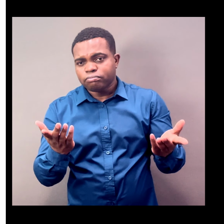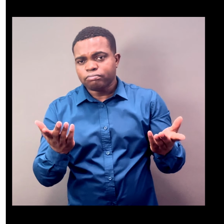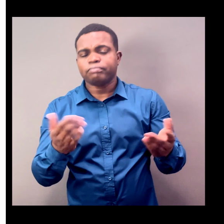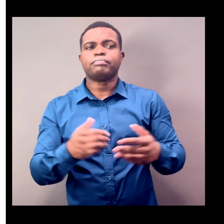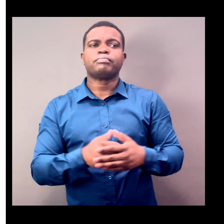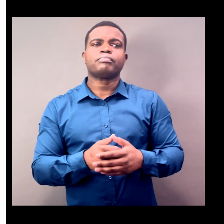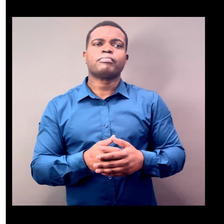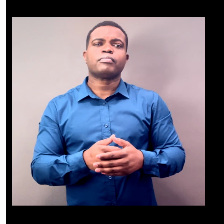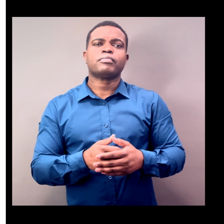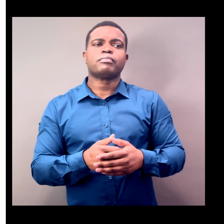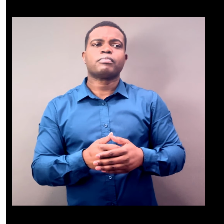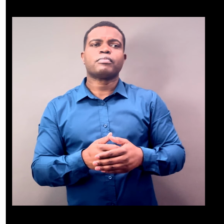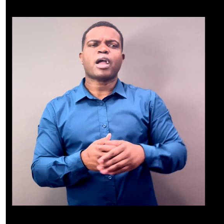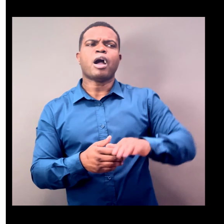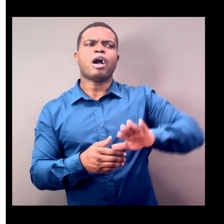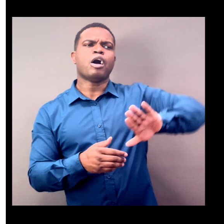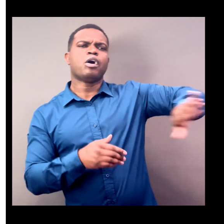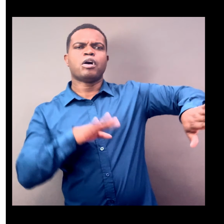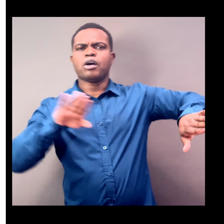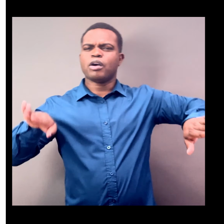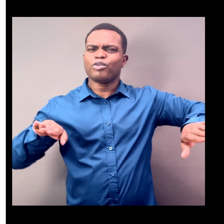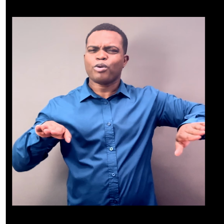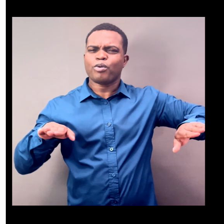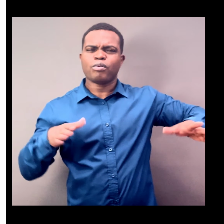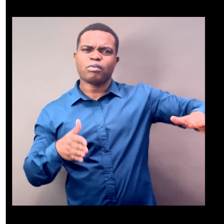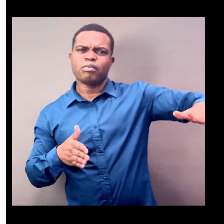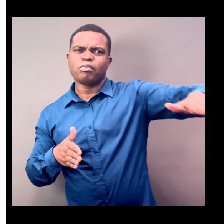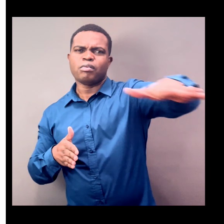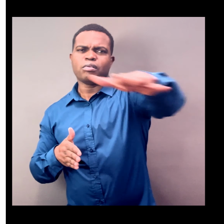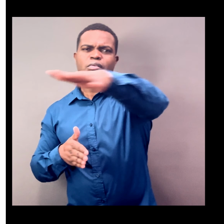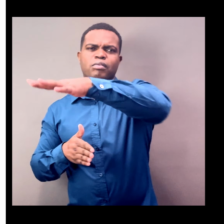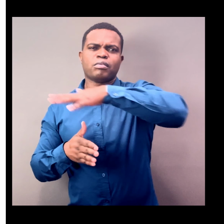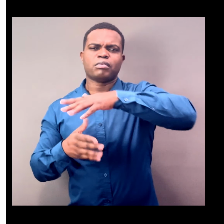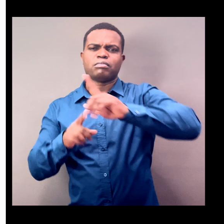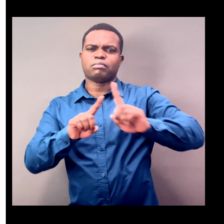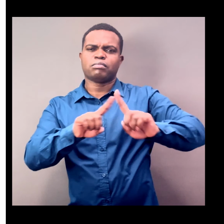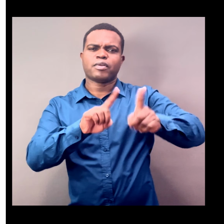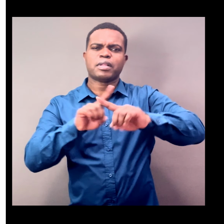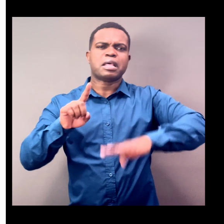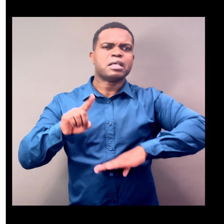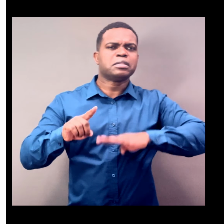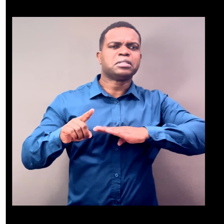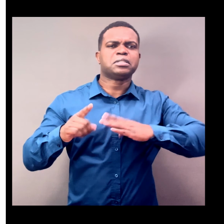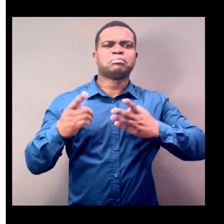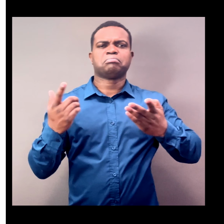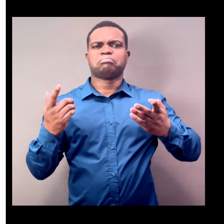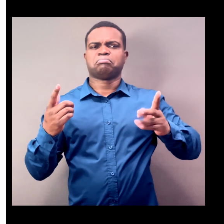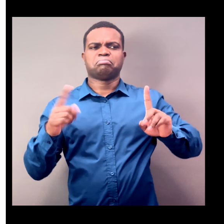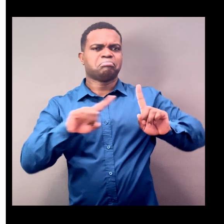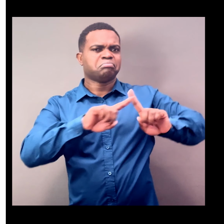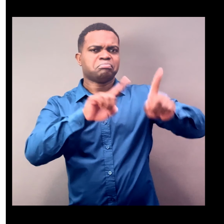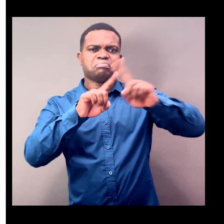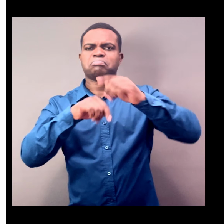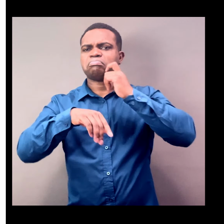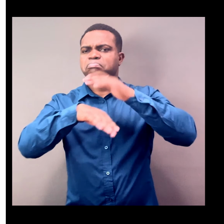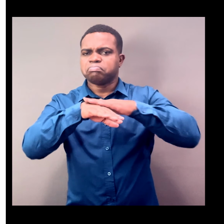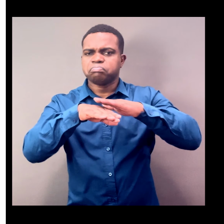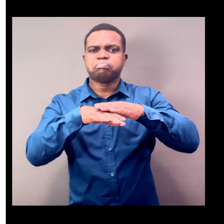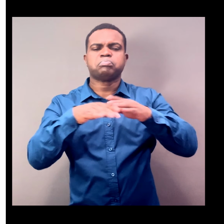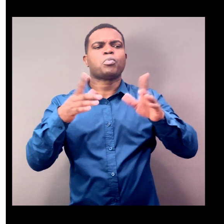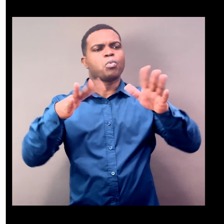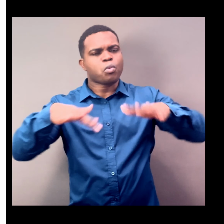is holistic. It is holistic because it brings together